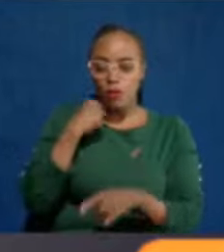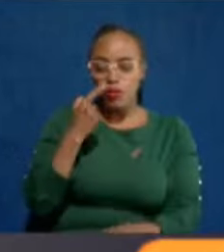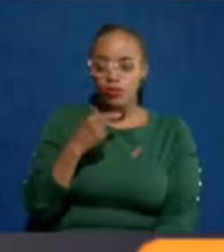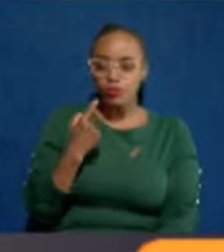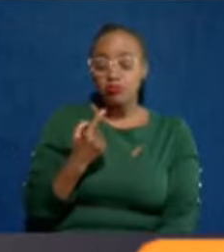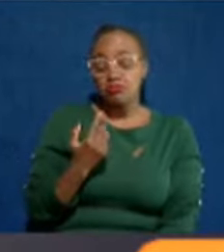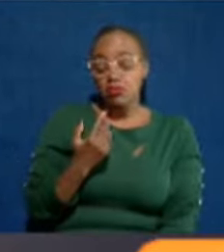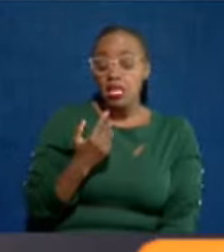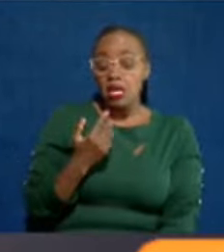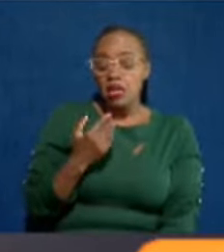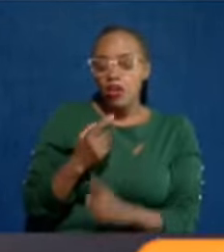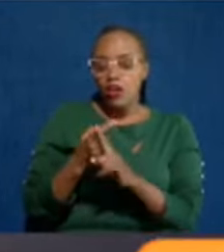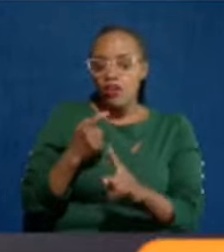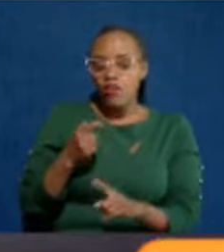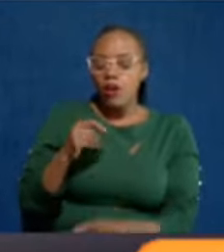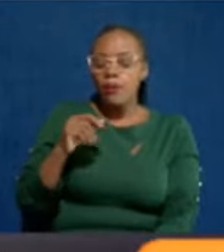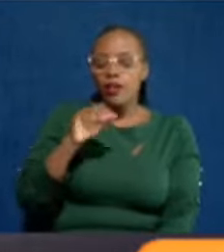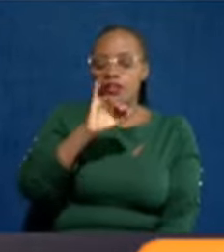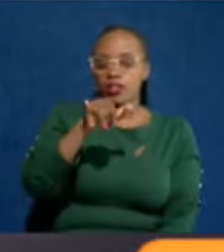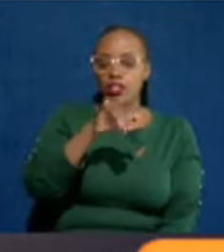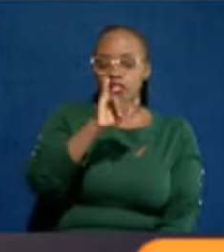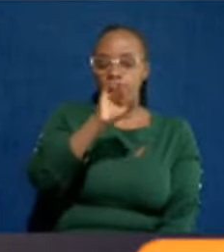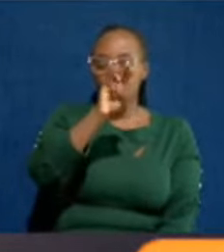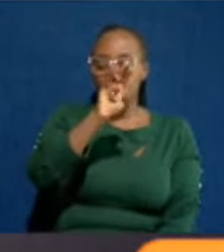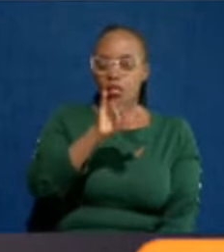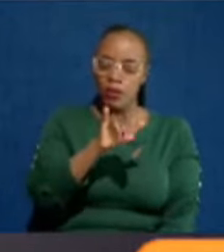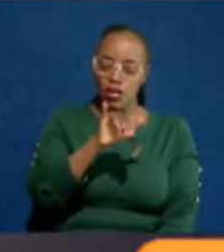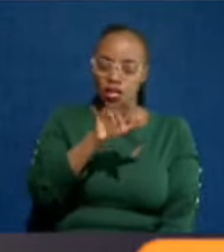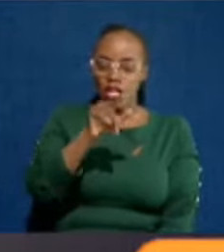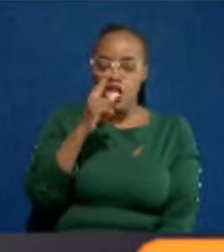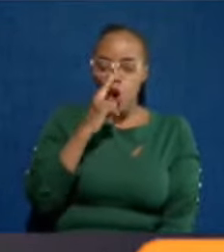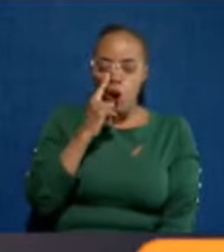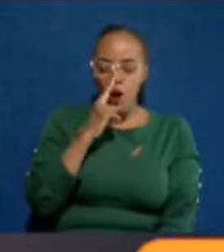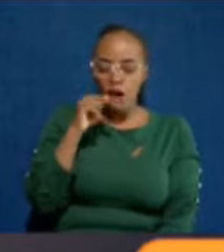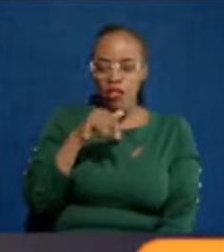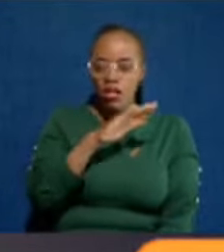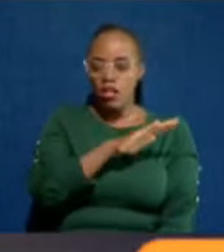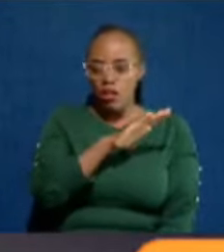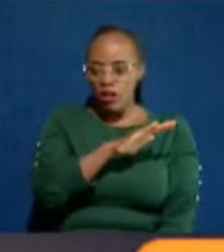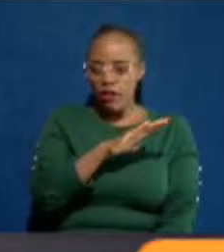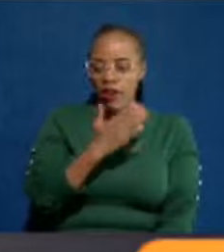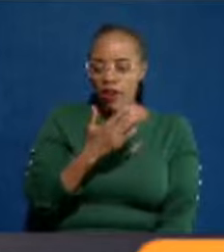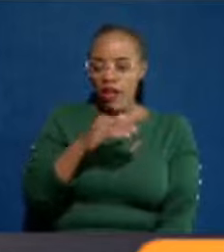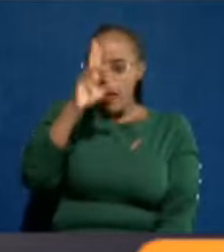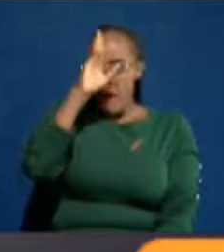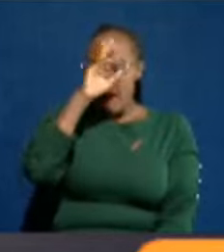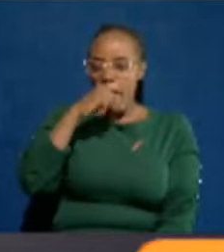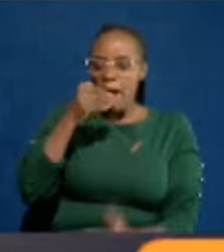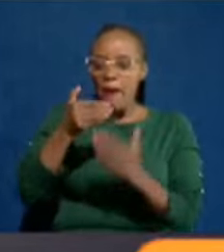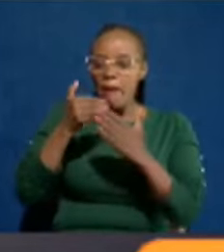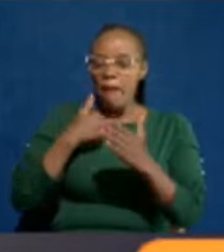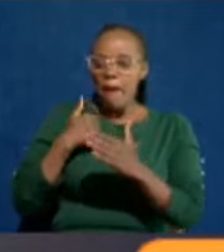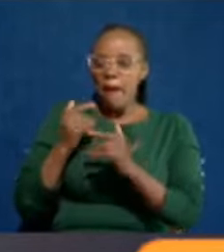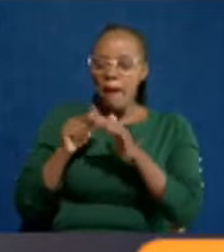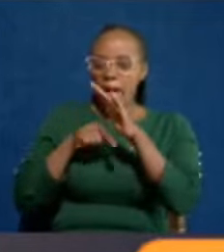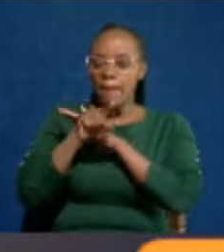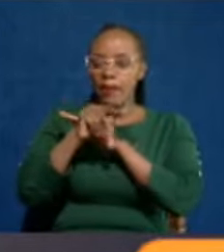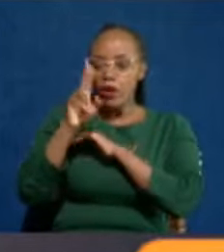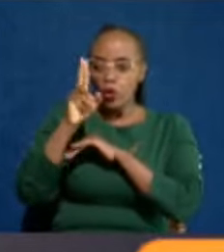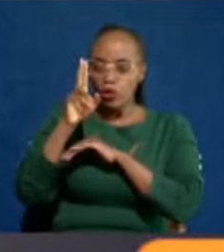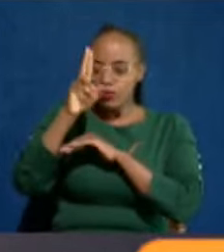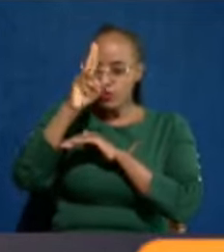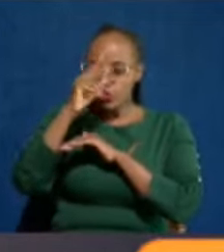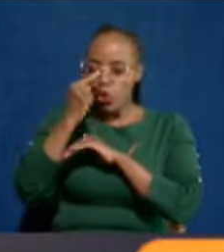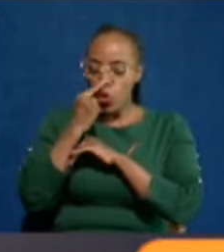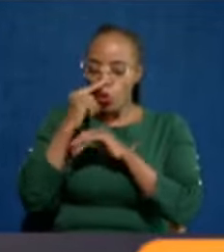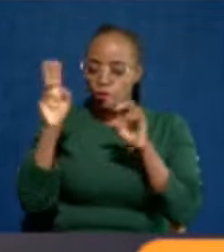The residents of Jimi, Wanjigi in Muthaiga this evening with police who had earlier surrounded his home looking